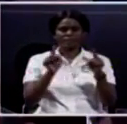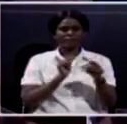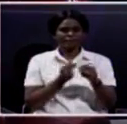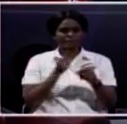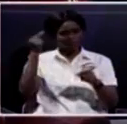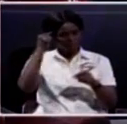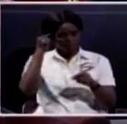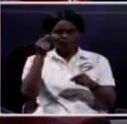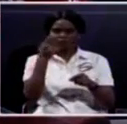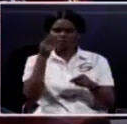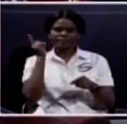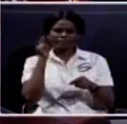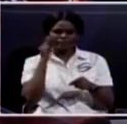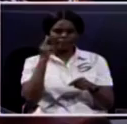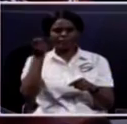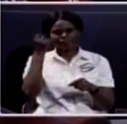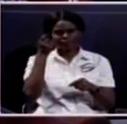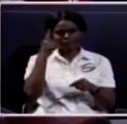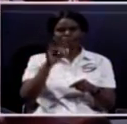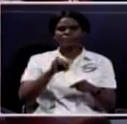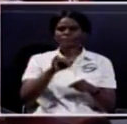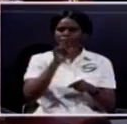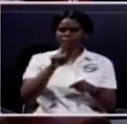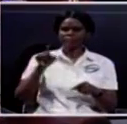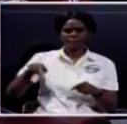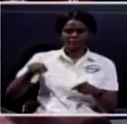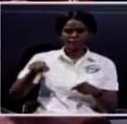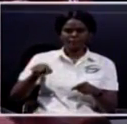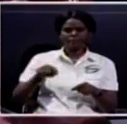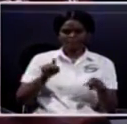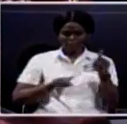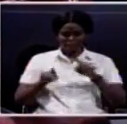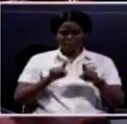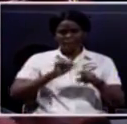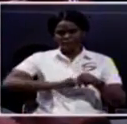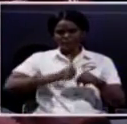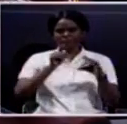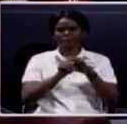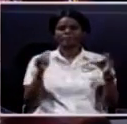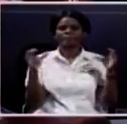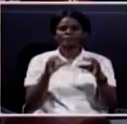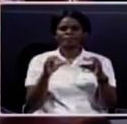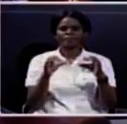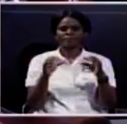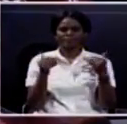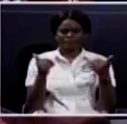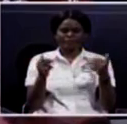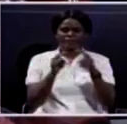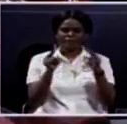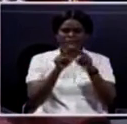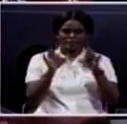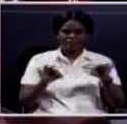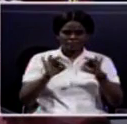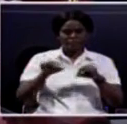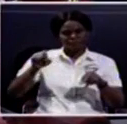government who understands the needs of our people in the community and how important an examination is,